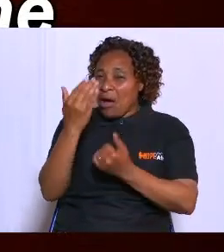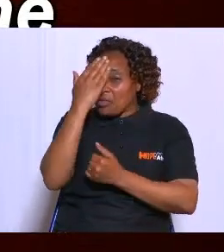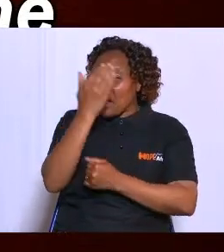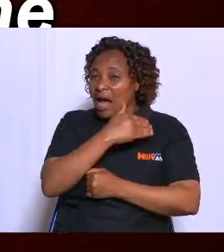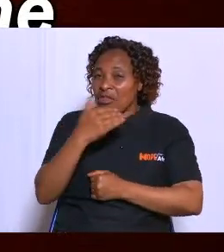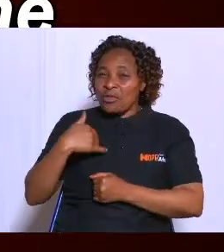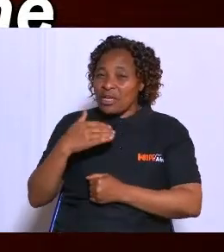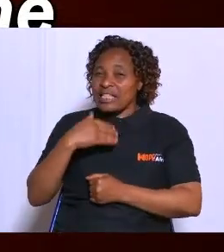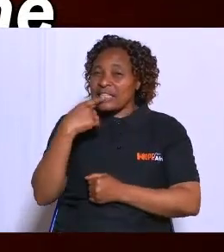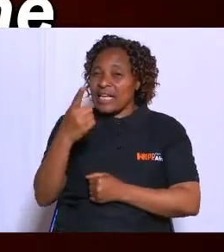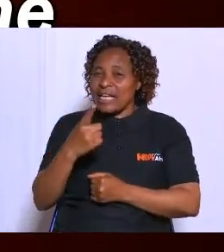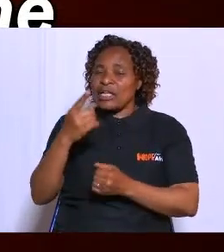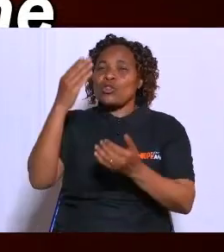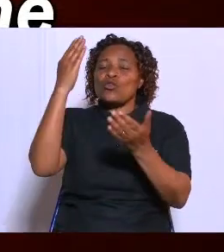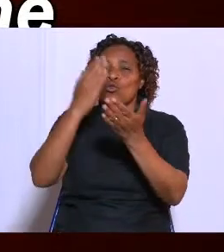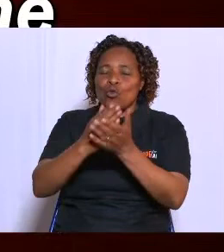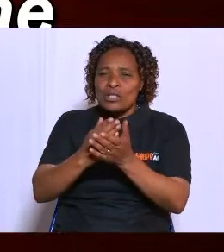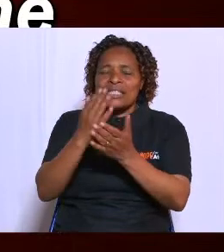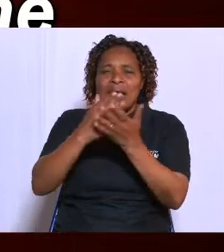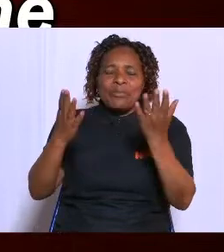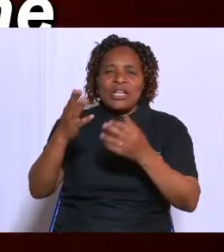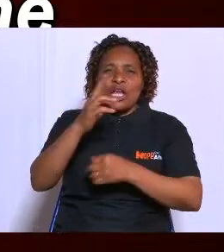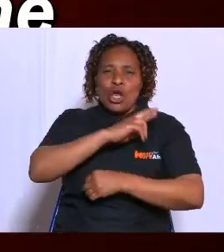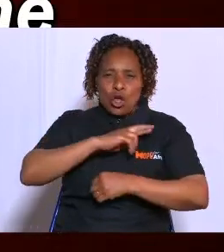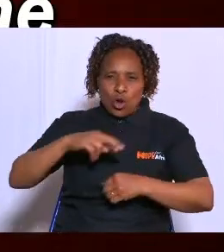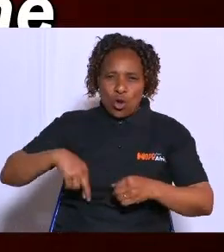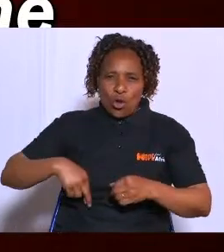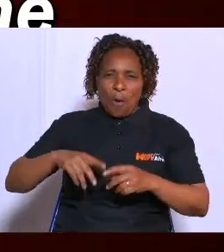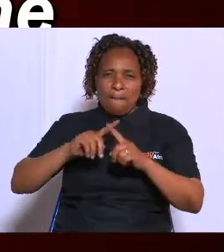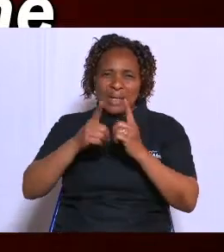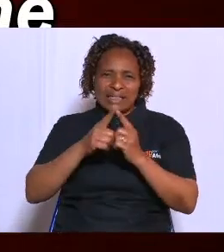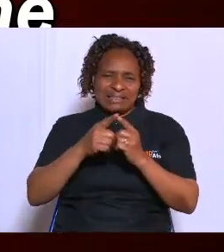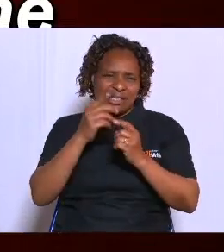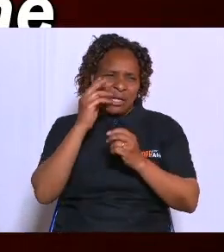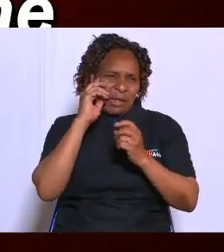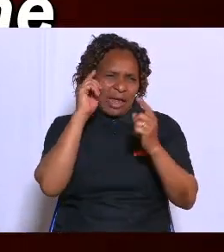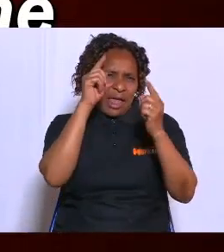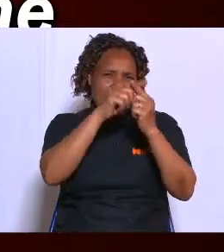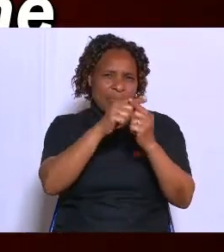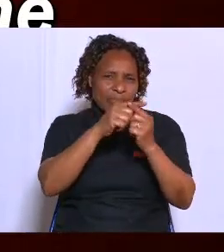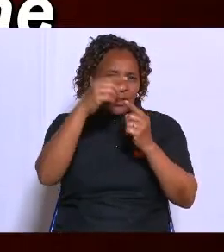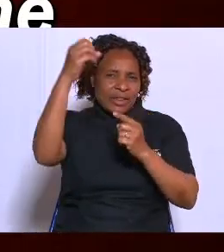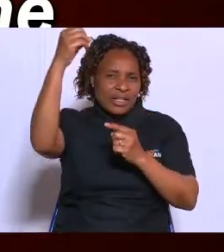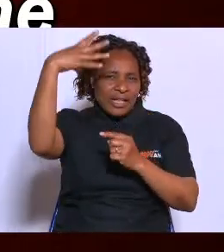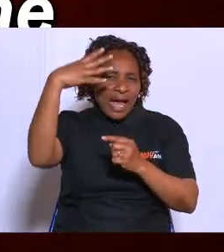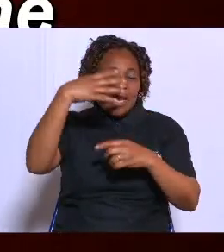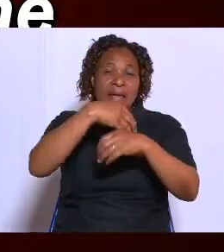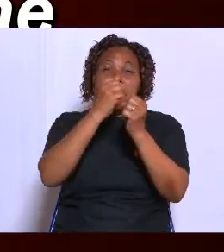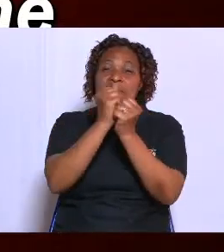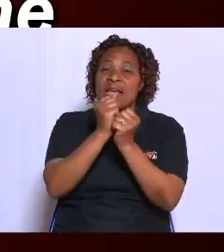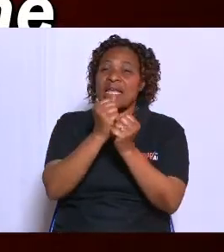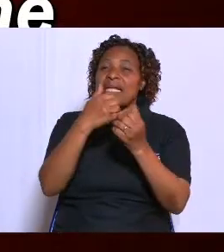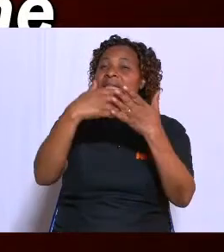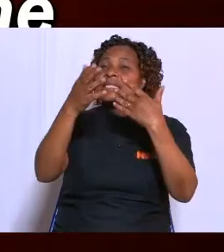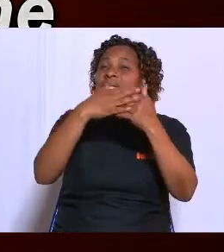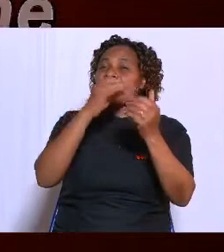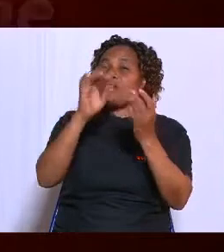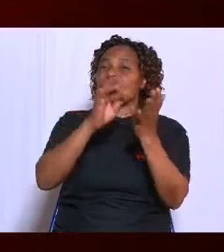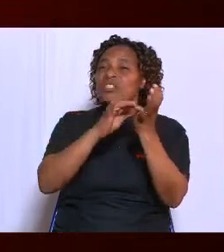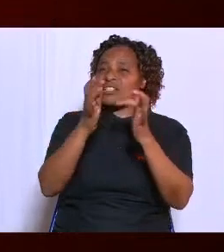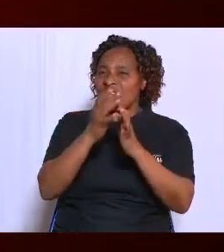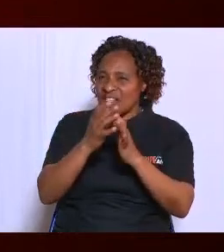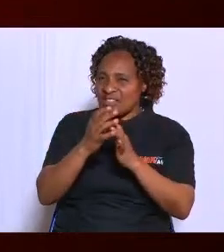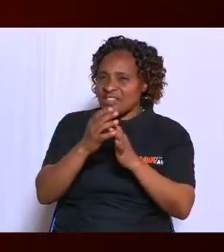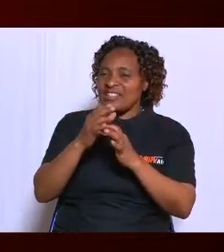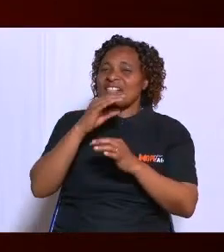in truth something Royal kingly about the son making it a symbol of Jesus the son of